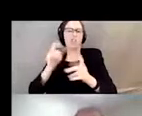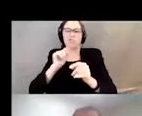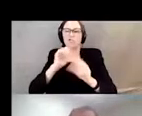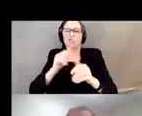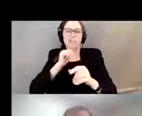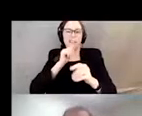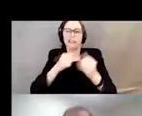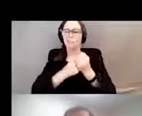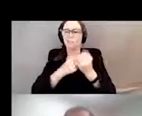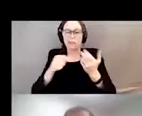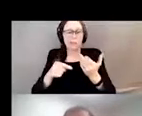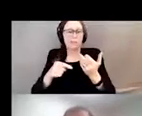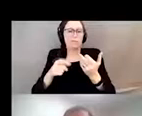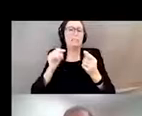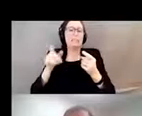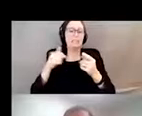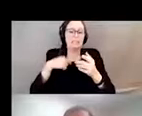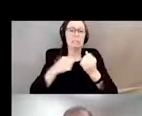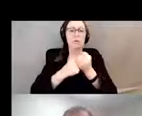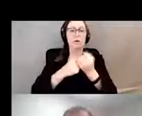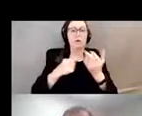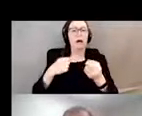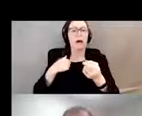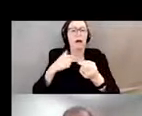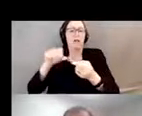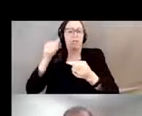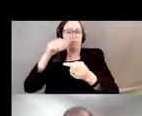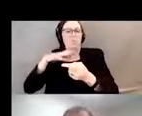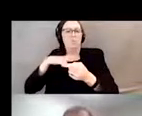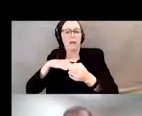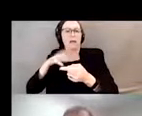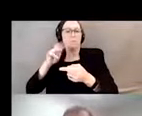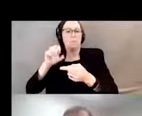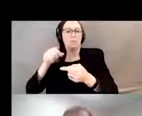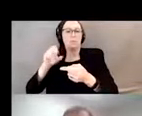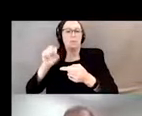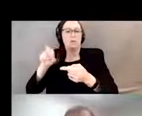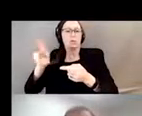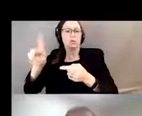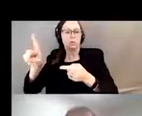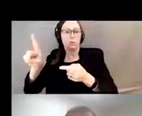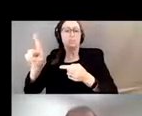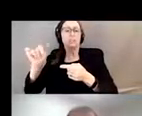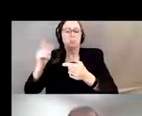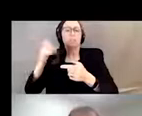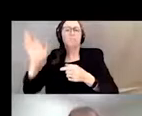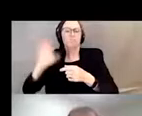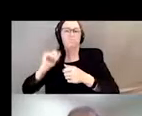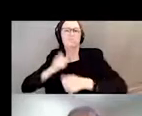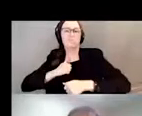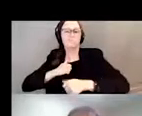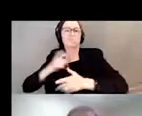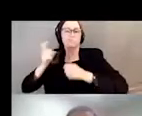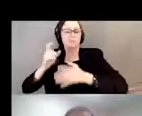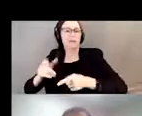named Ahmad Shah Massoud, who was a commander in the Afghan military. He had been part of this Islamic State